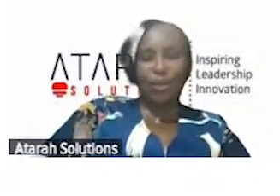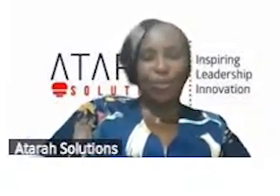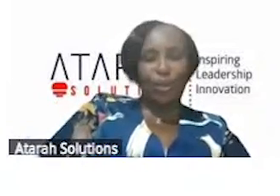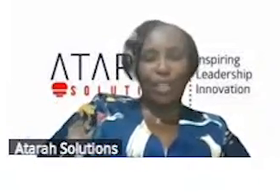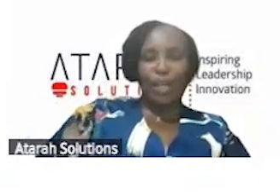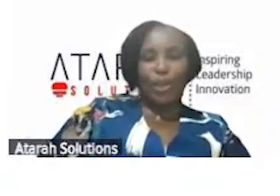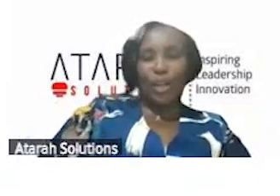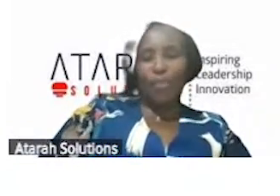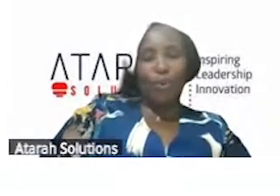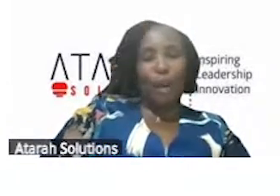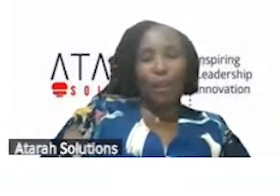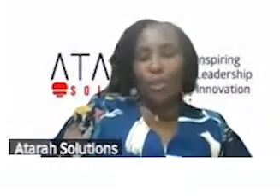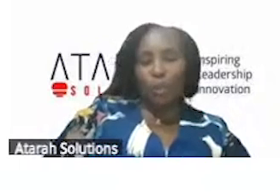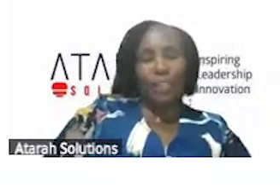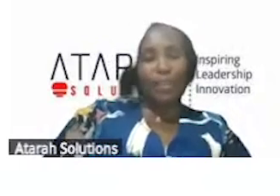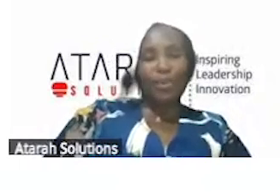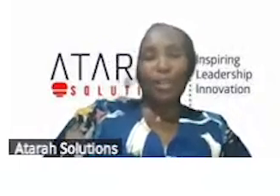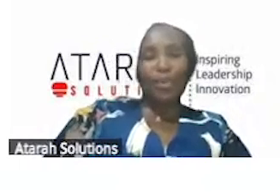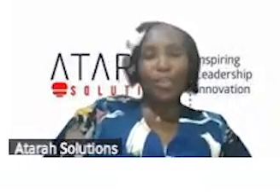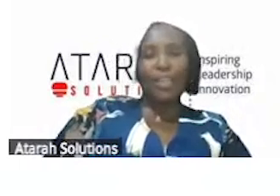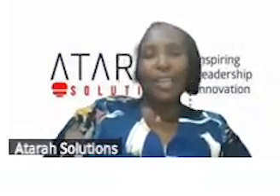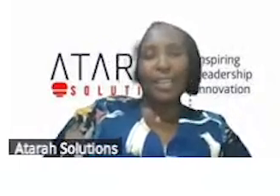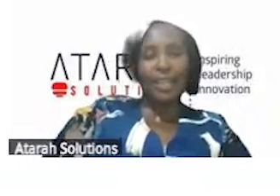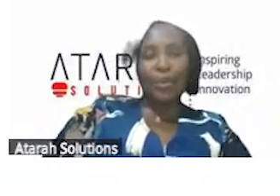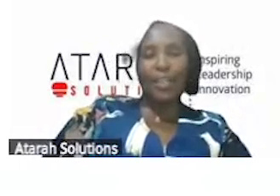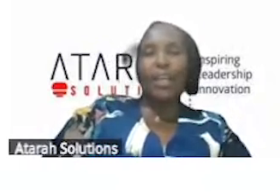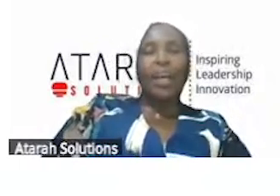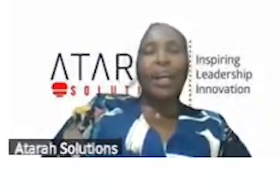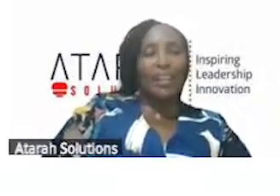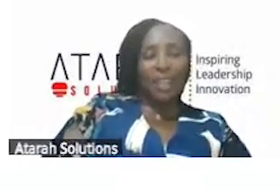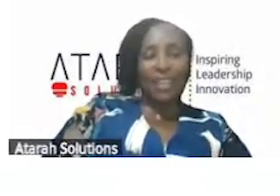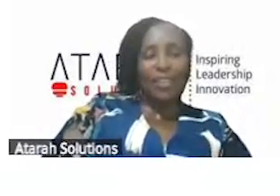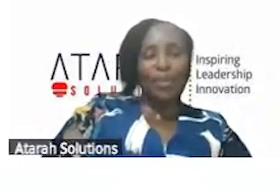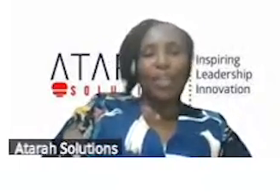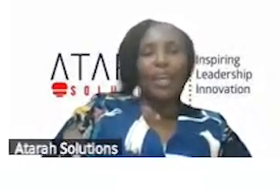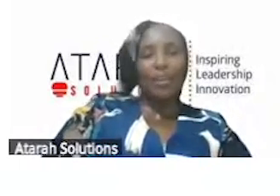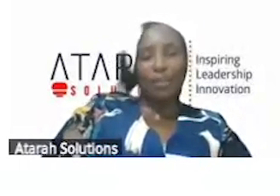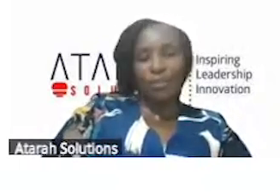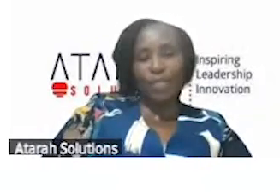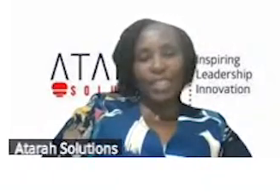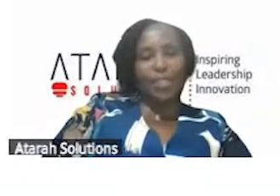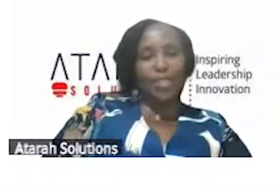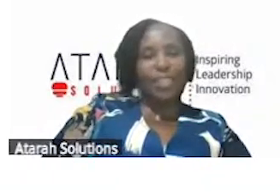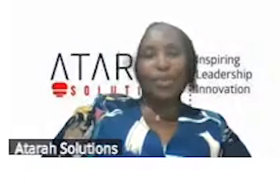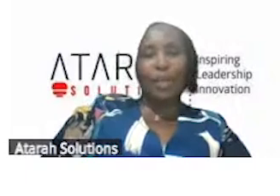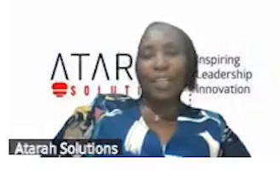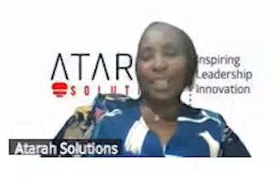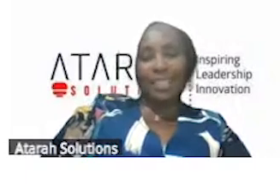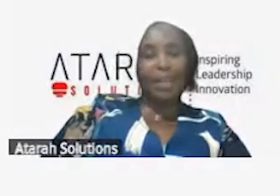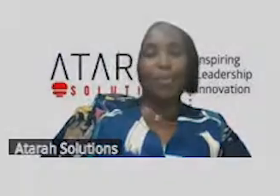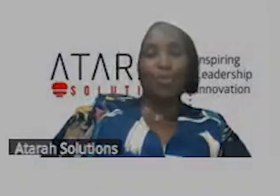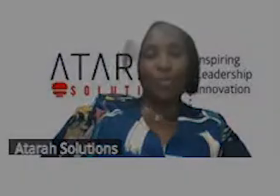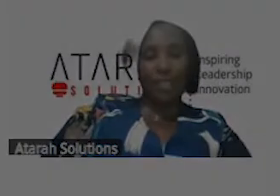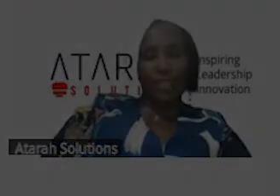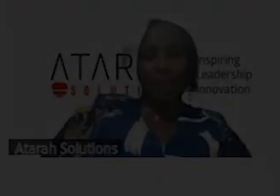very good food. If you happen to be passing through Nanyuki, living in Nanyuki, and you have not visited Sotet Kinyumbani, it's